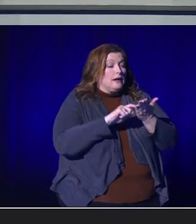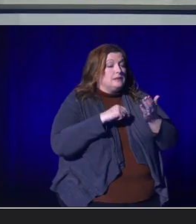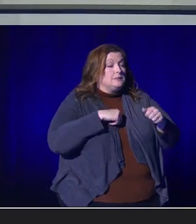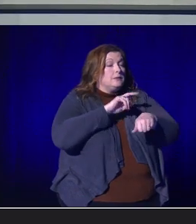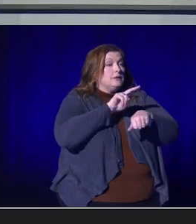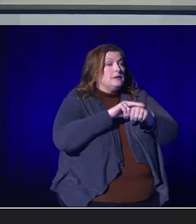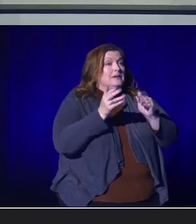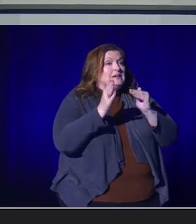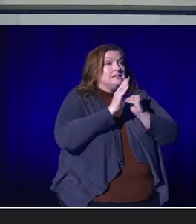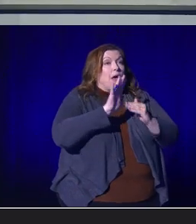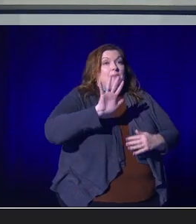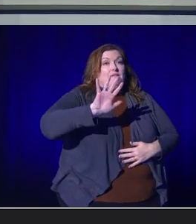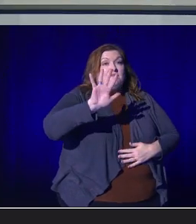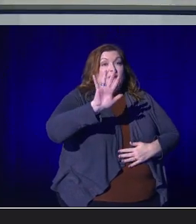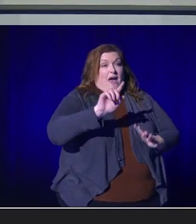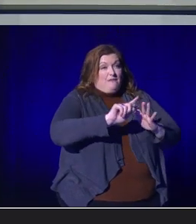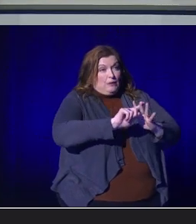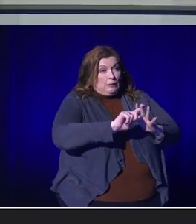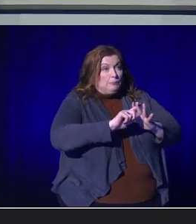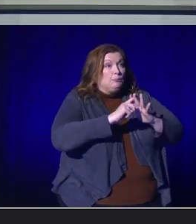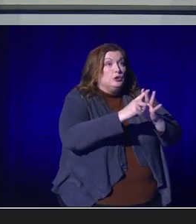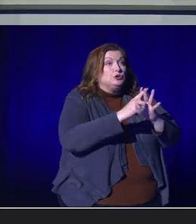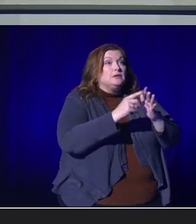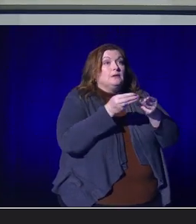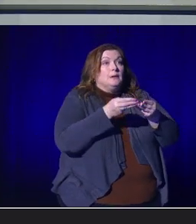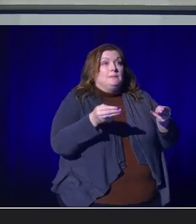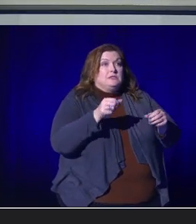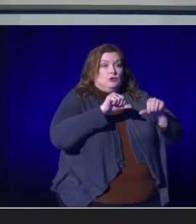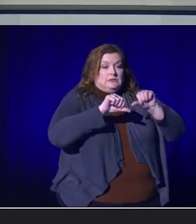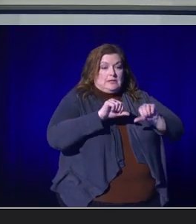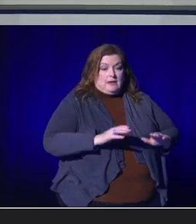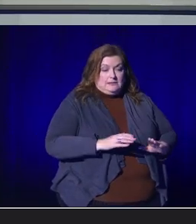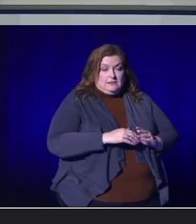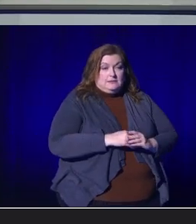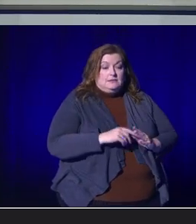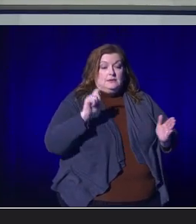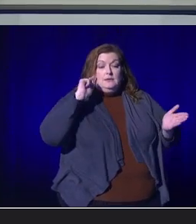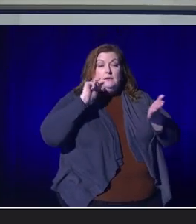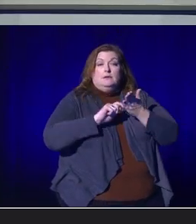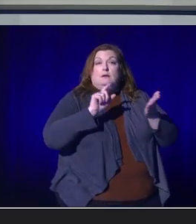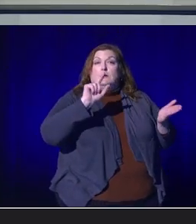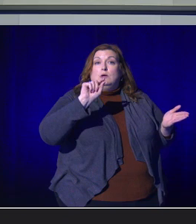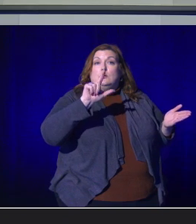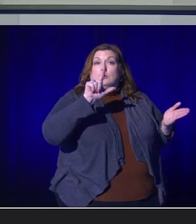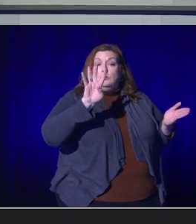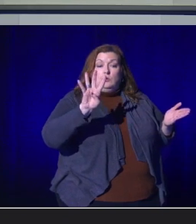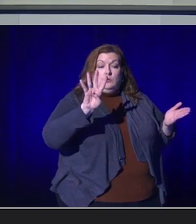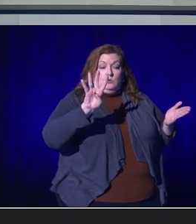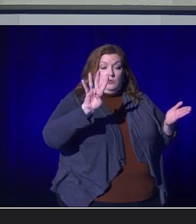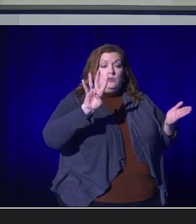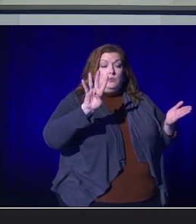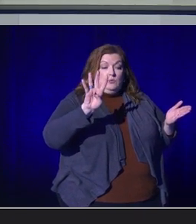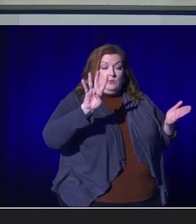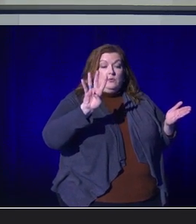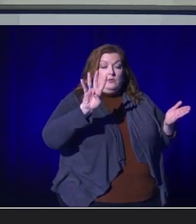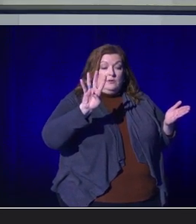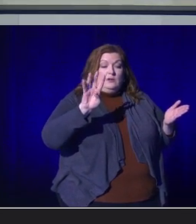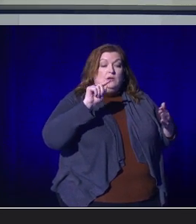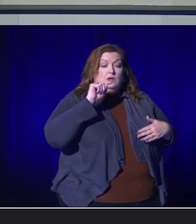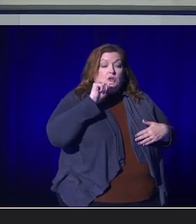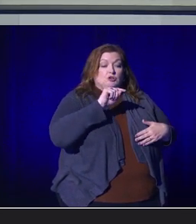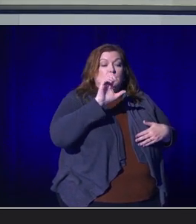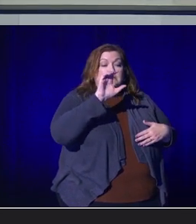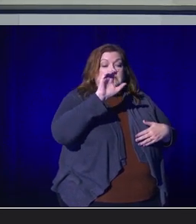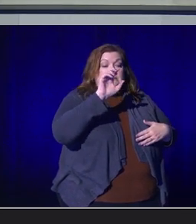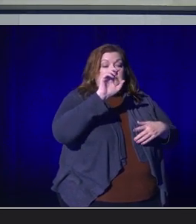emerging materials scientist. She was recognized in 2024 as one of CNEN's talented